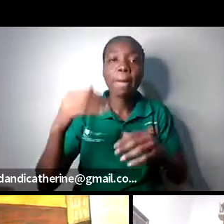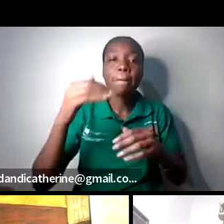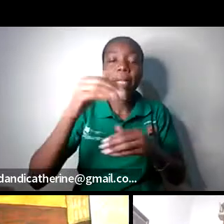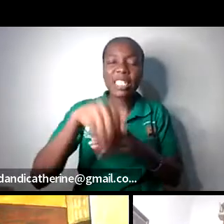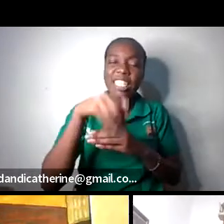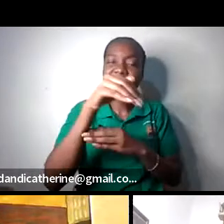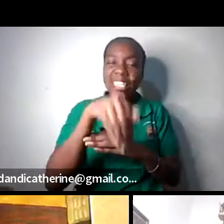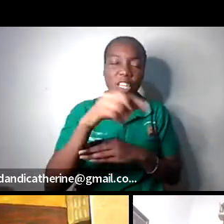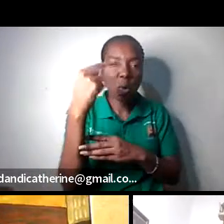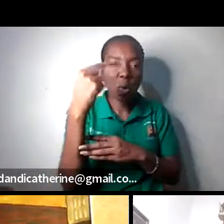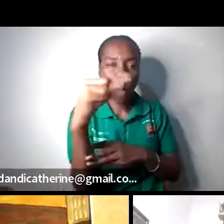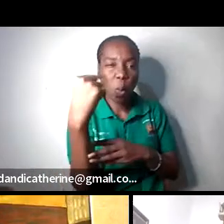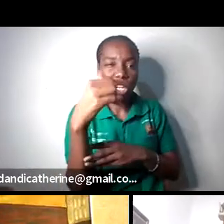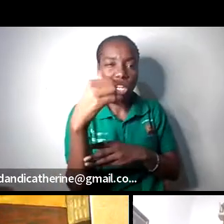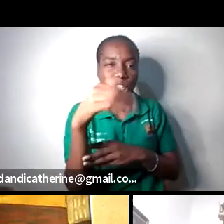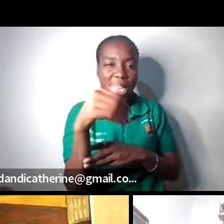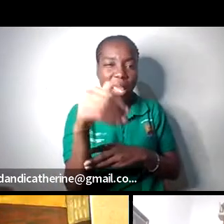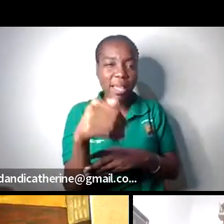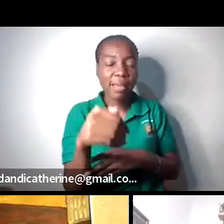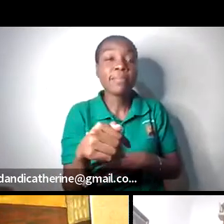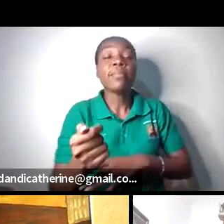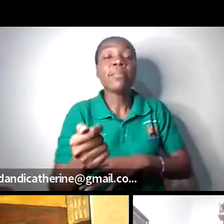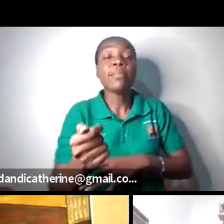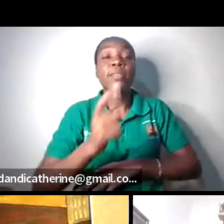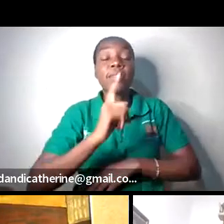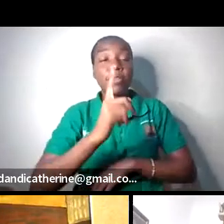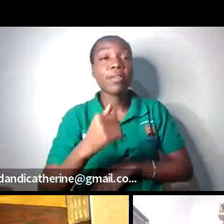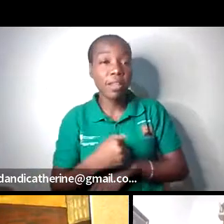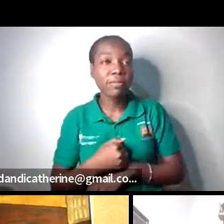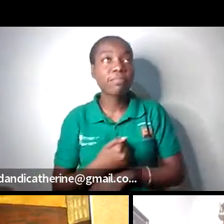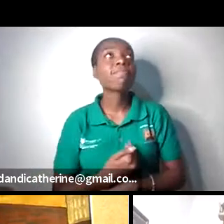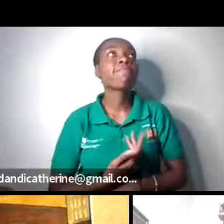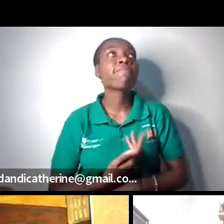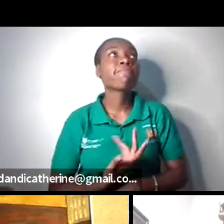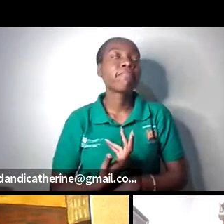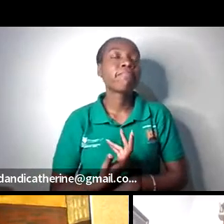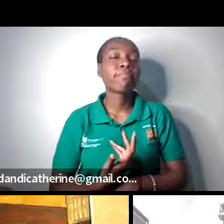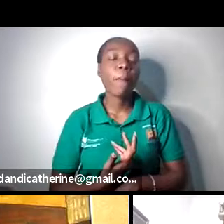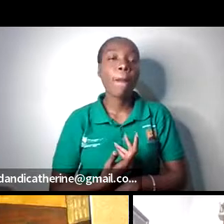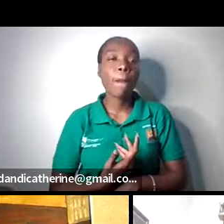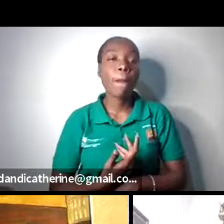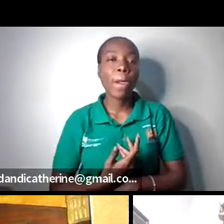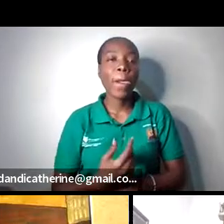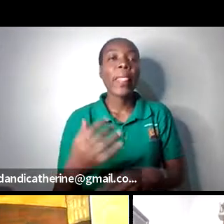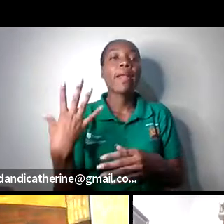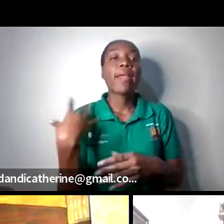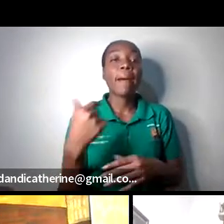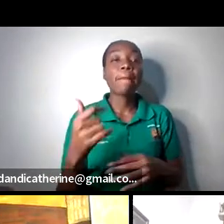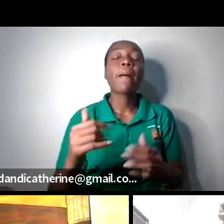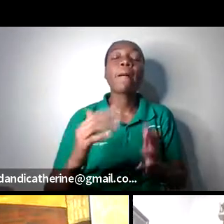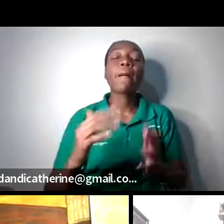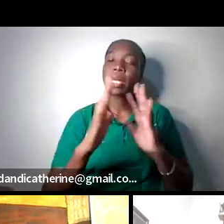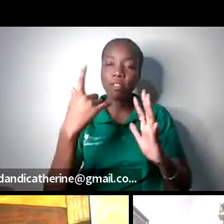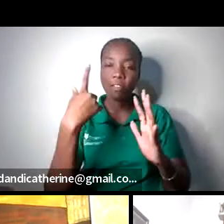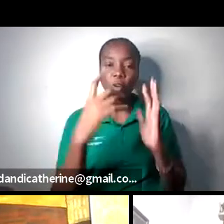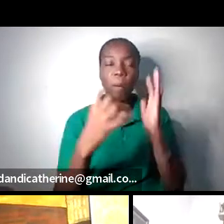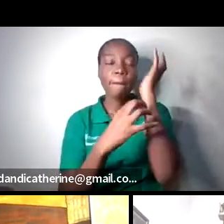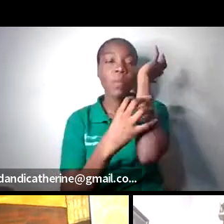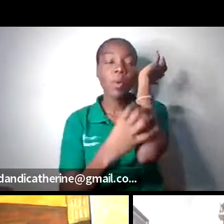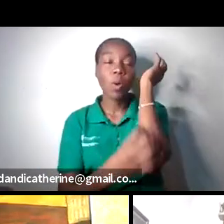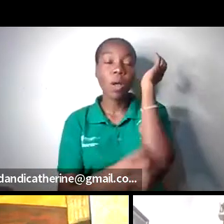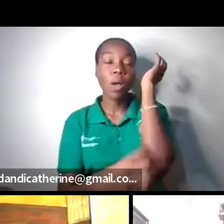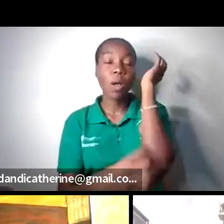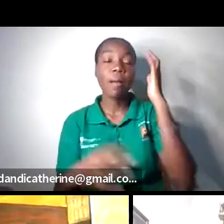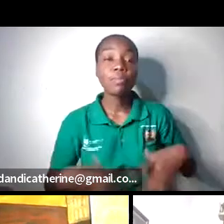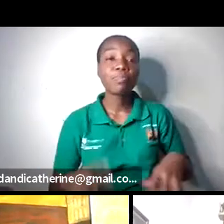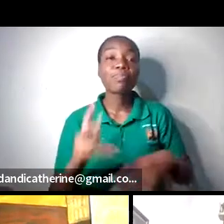they have quite big numbers of poverty-stricken Kenyans. So where have